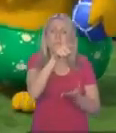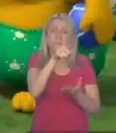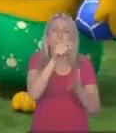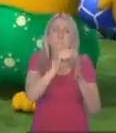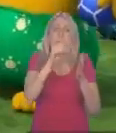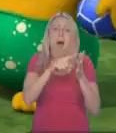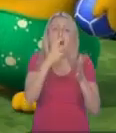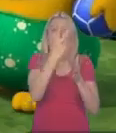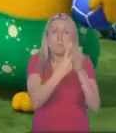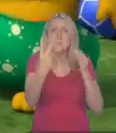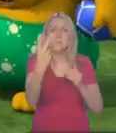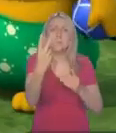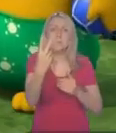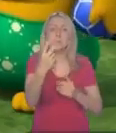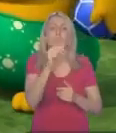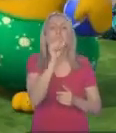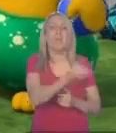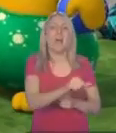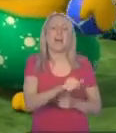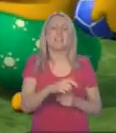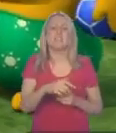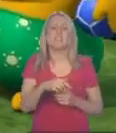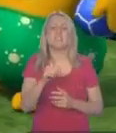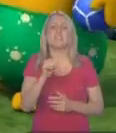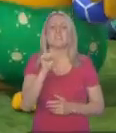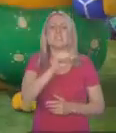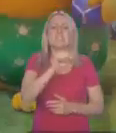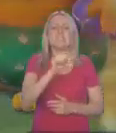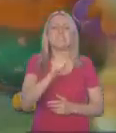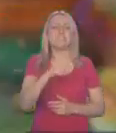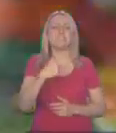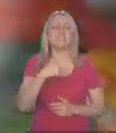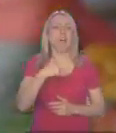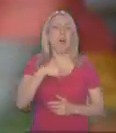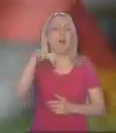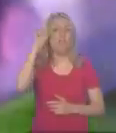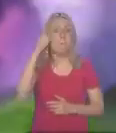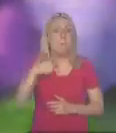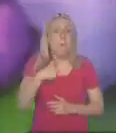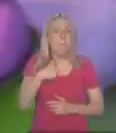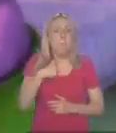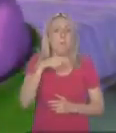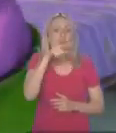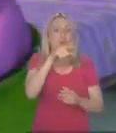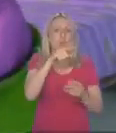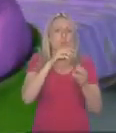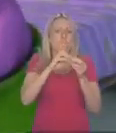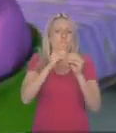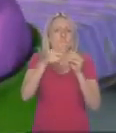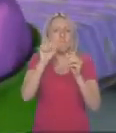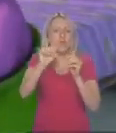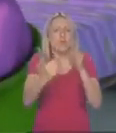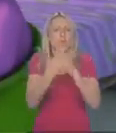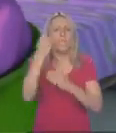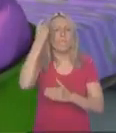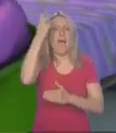the time you duplicated poor Pie? Oh, yes. Oh, yeah. As I remember it, Pie needed